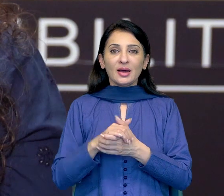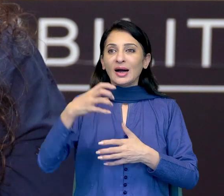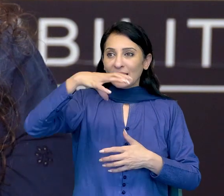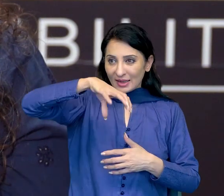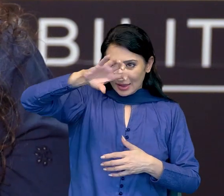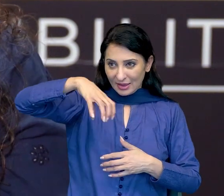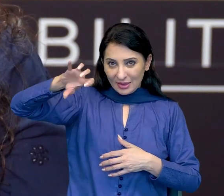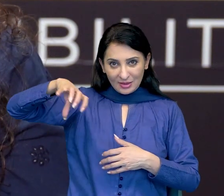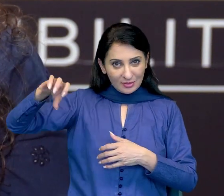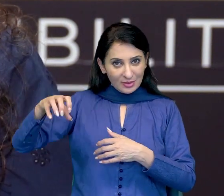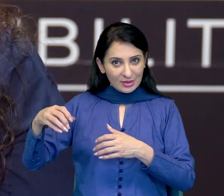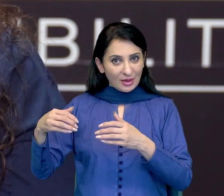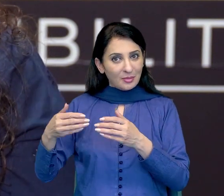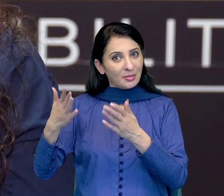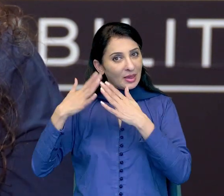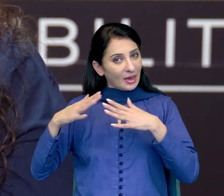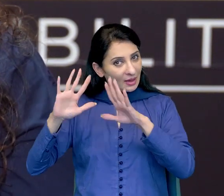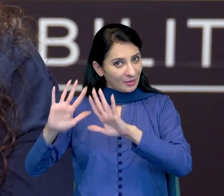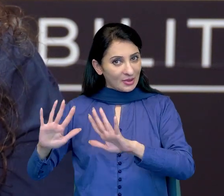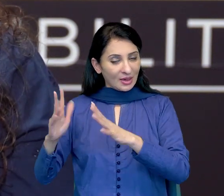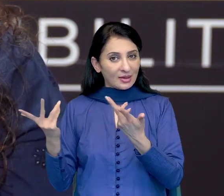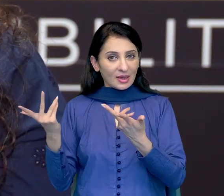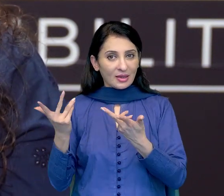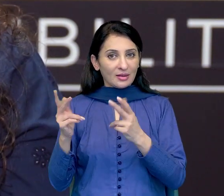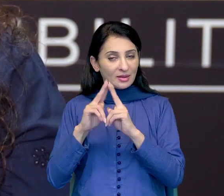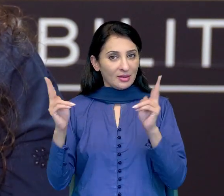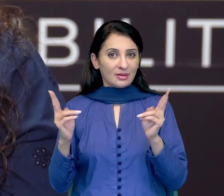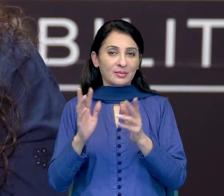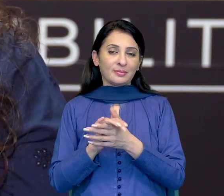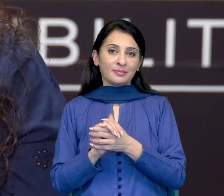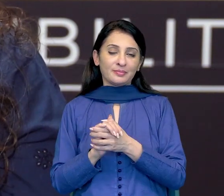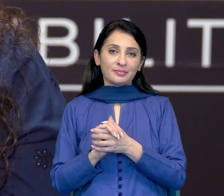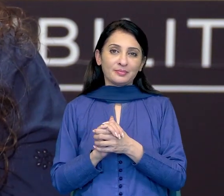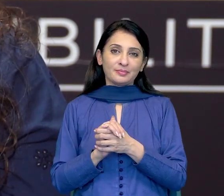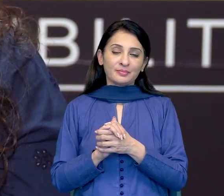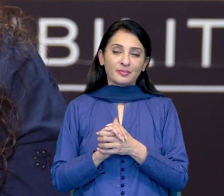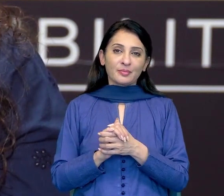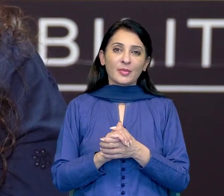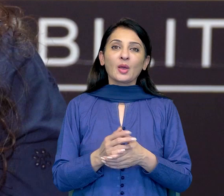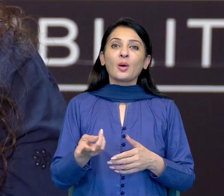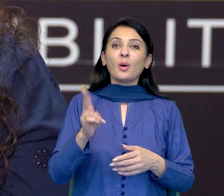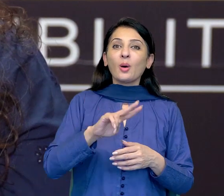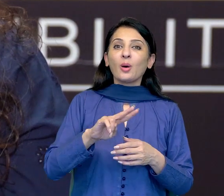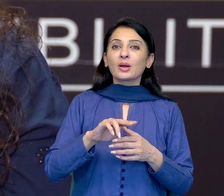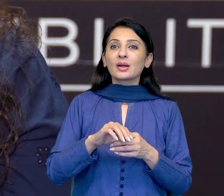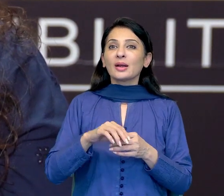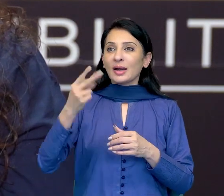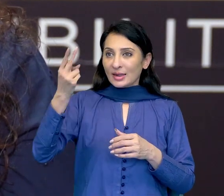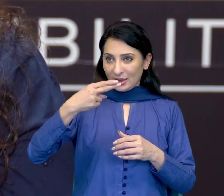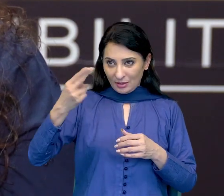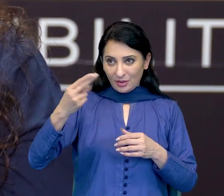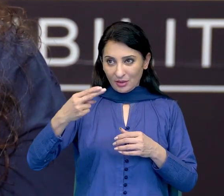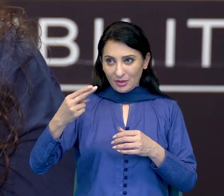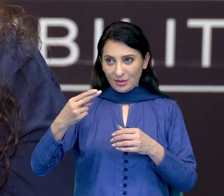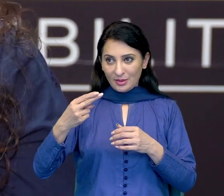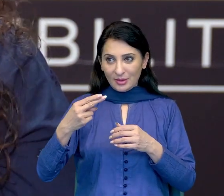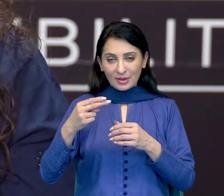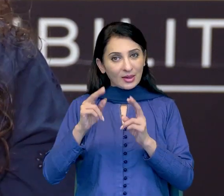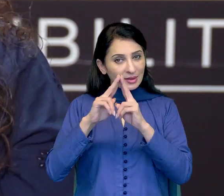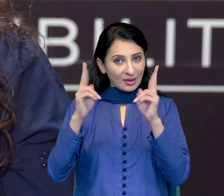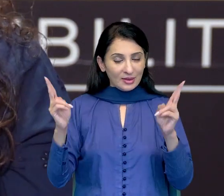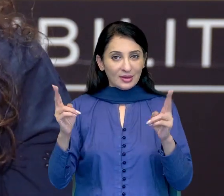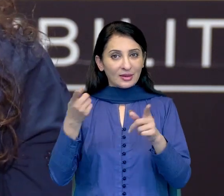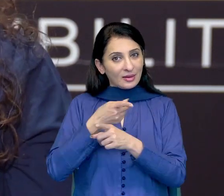how they react to the policies and the changes. So I think